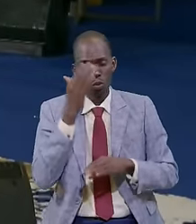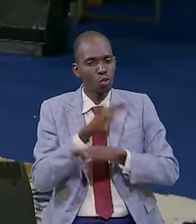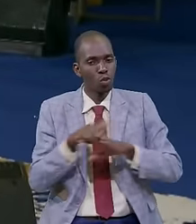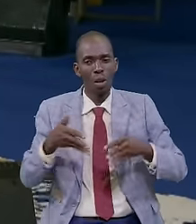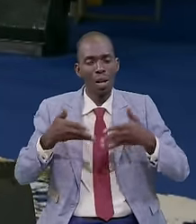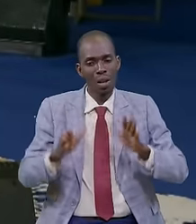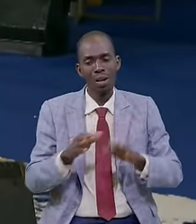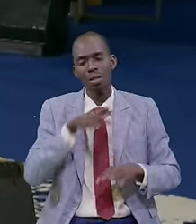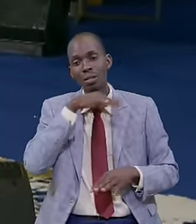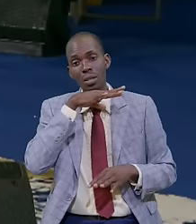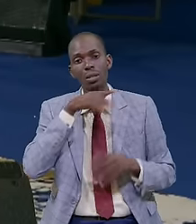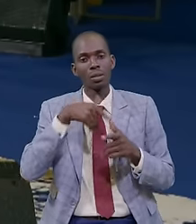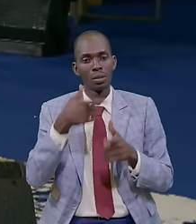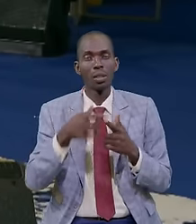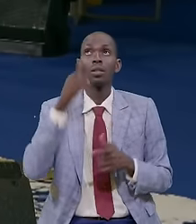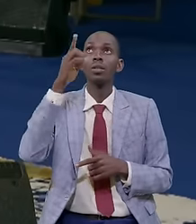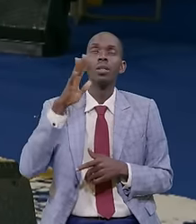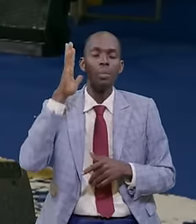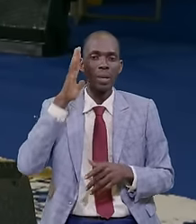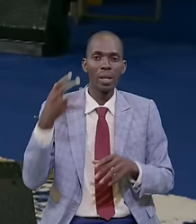the Lord will get you there.